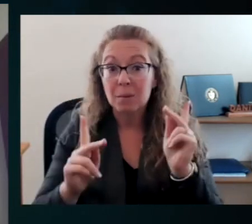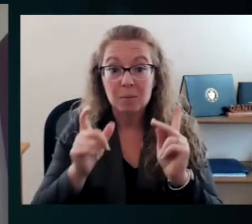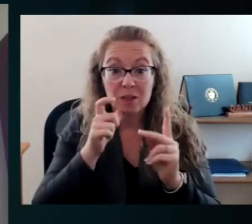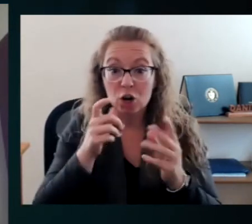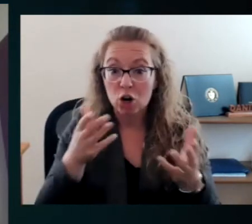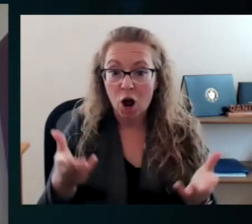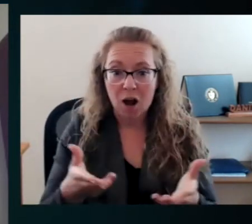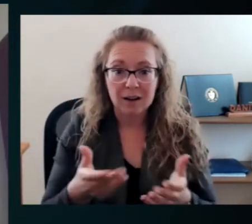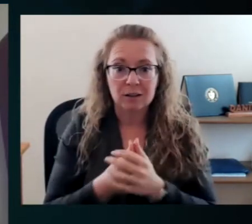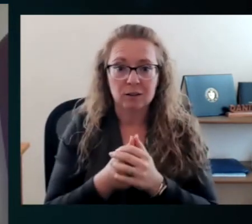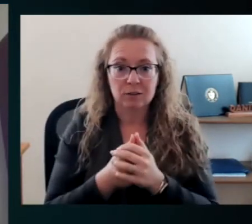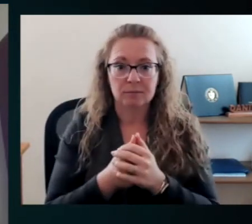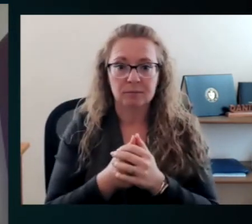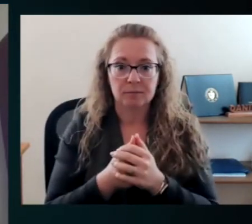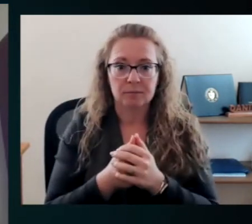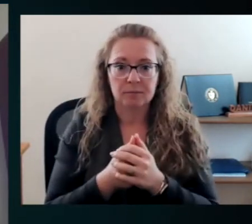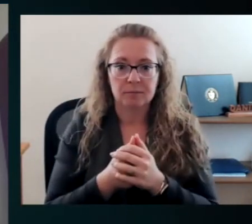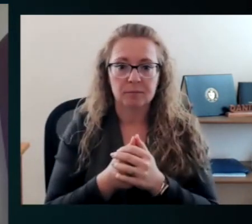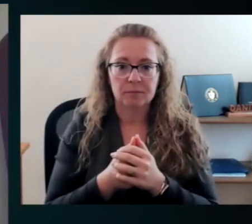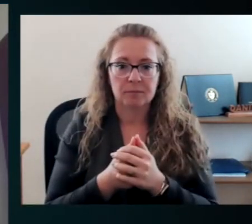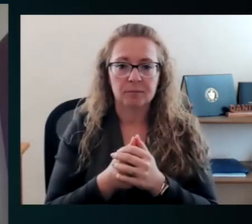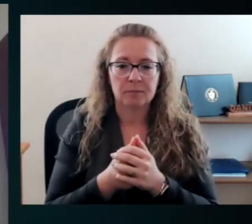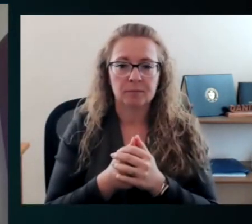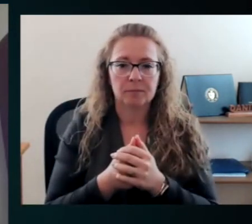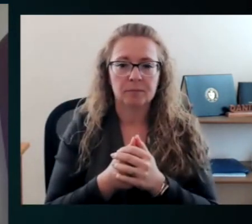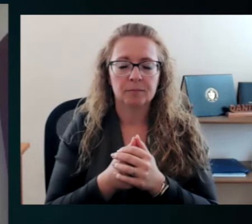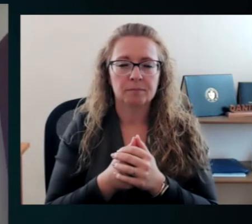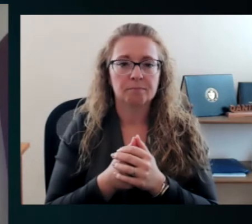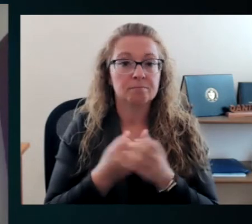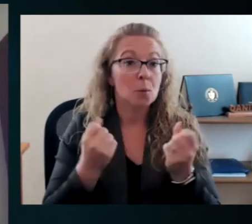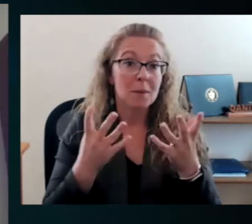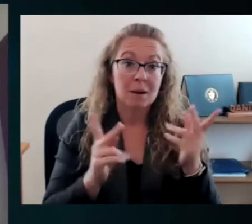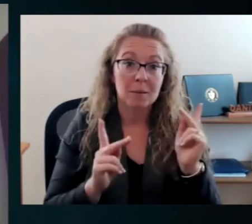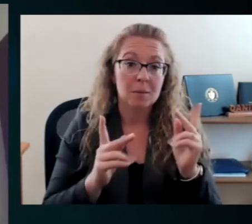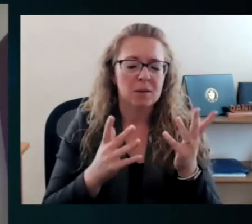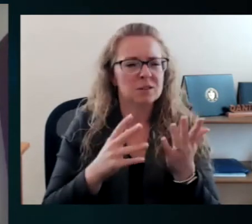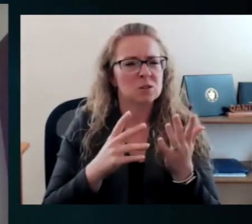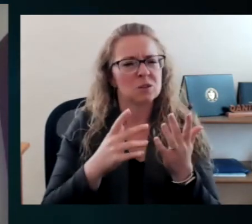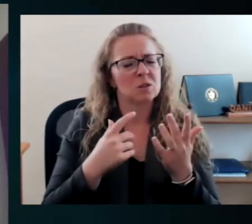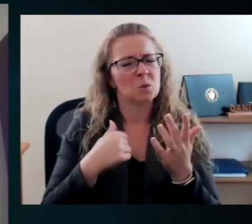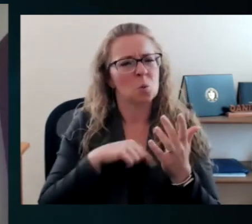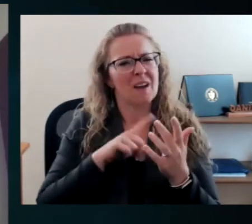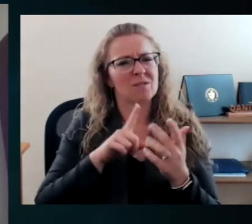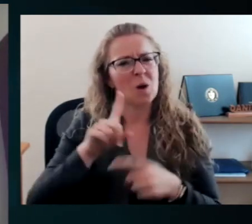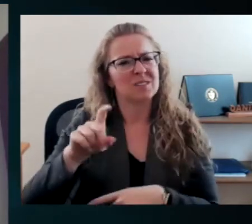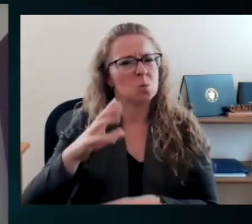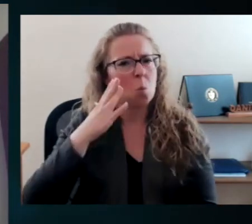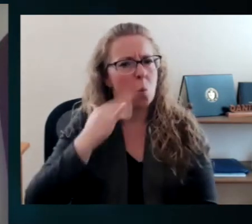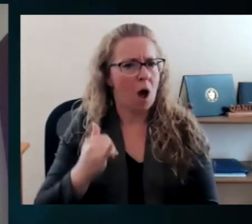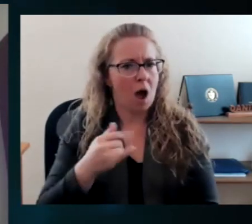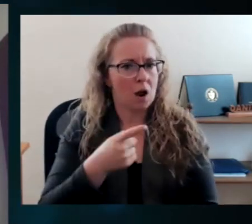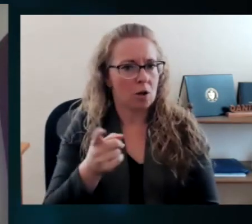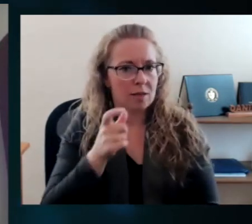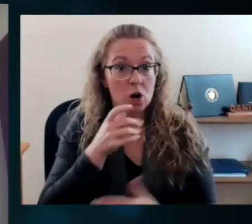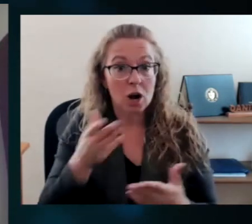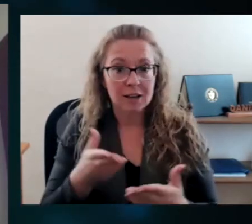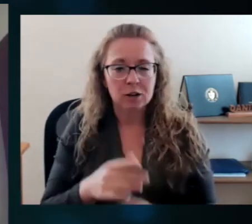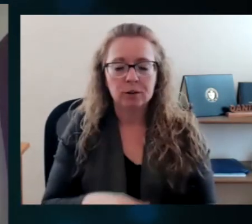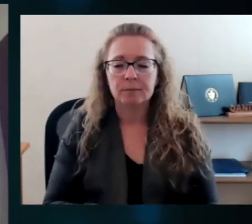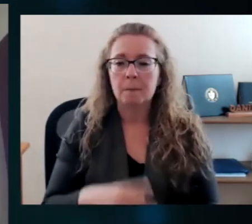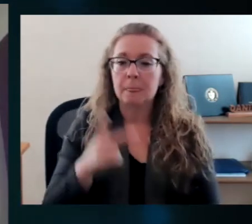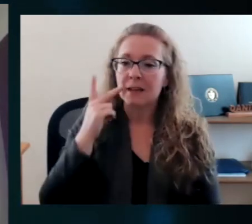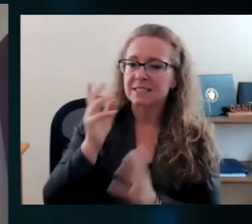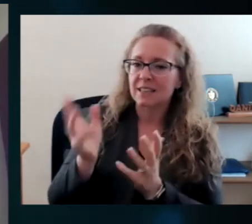to articulate their experiences, leading us to question why. In the chat, Celine has